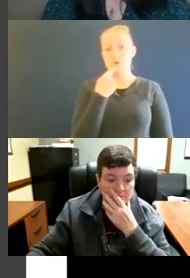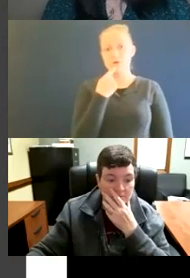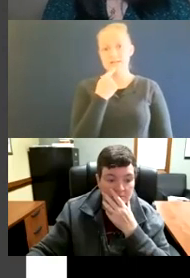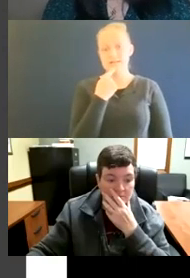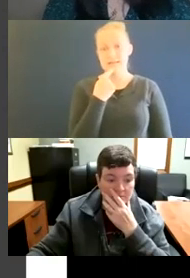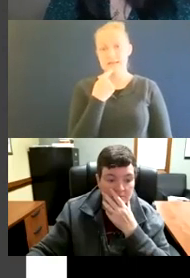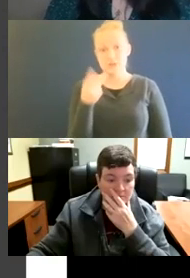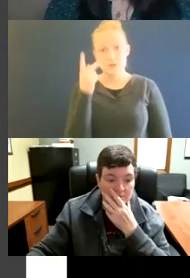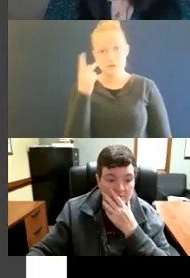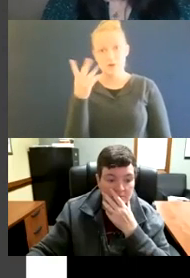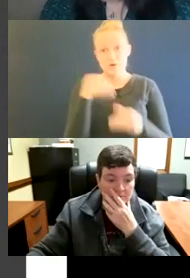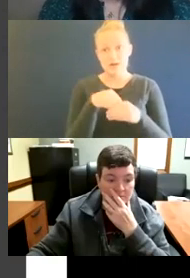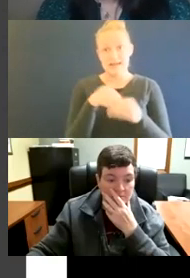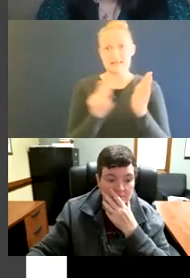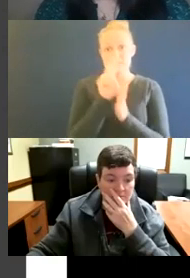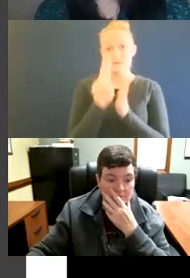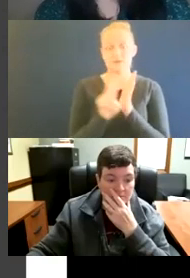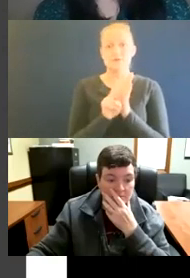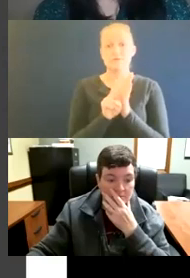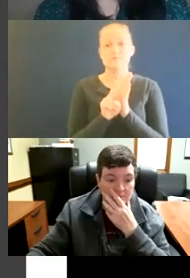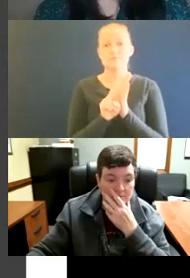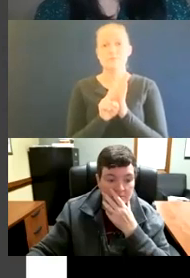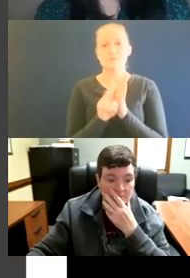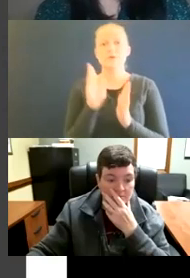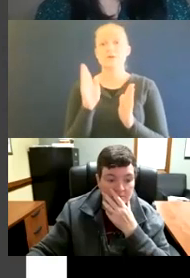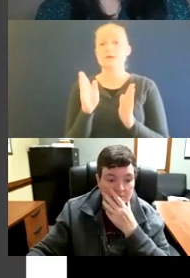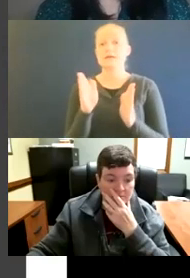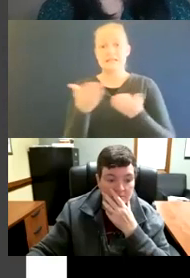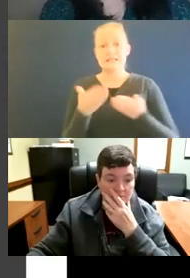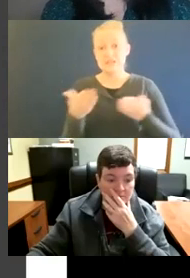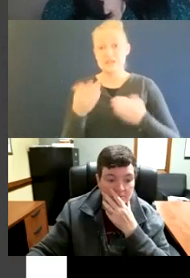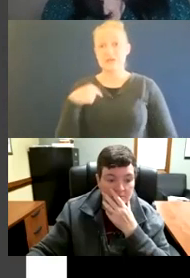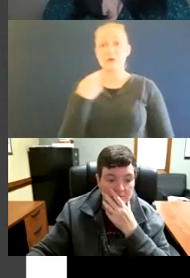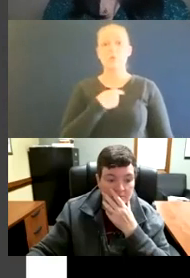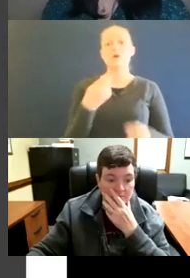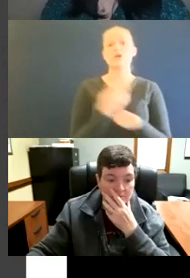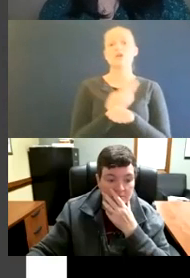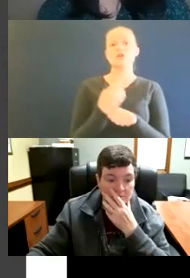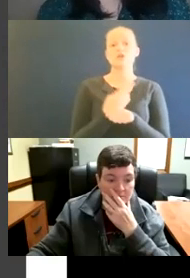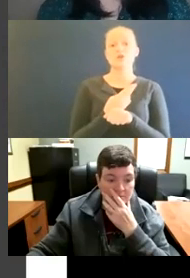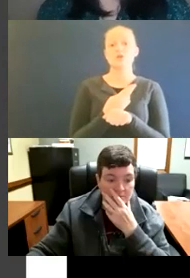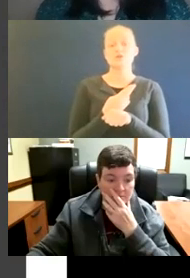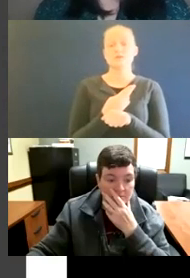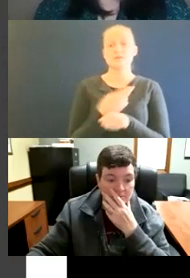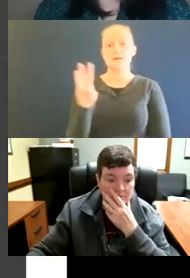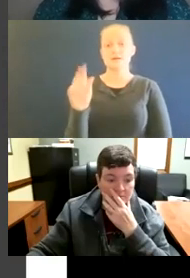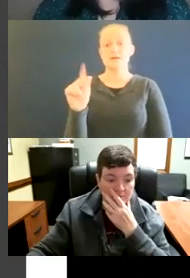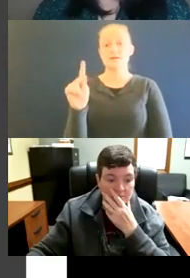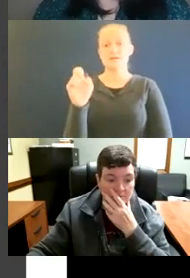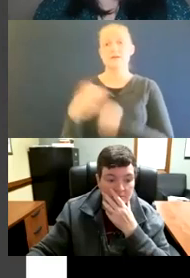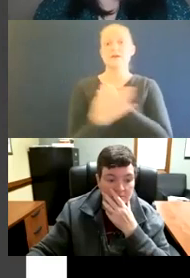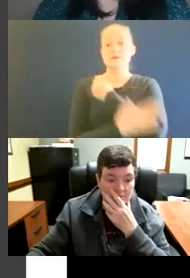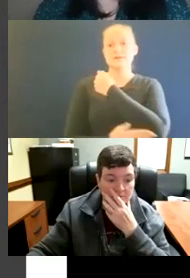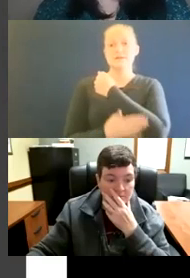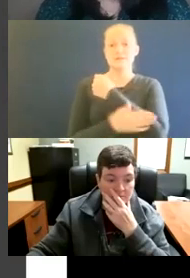videos. And that is the core board that we use here in our county for students in our extended content